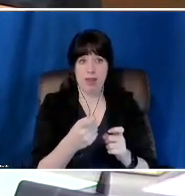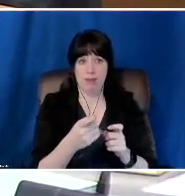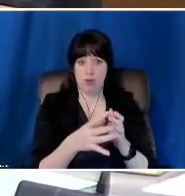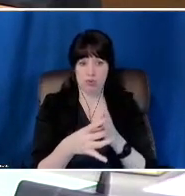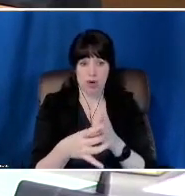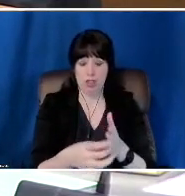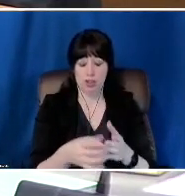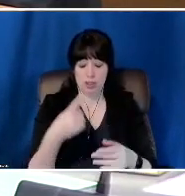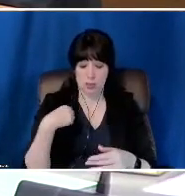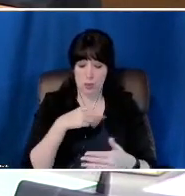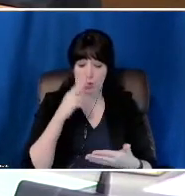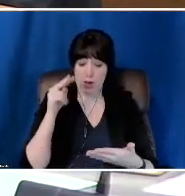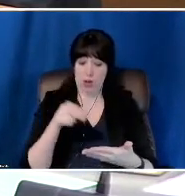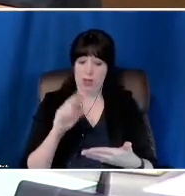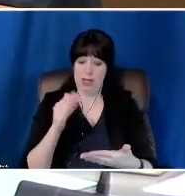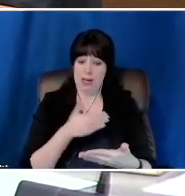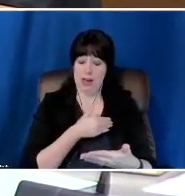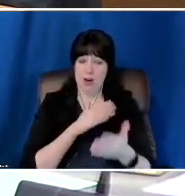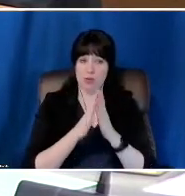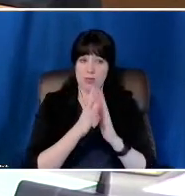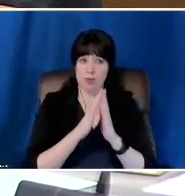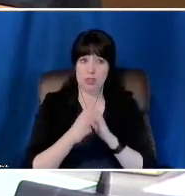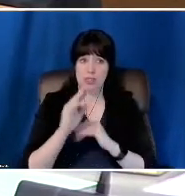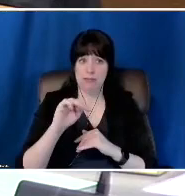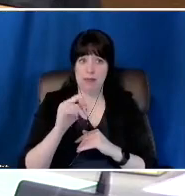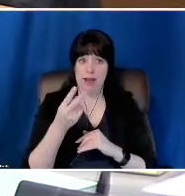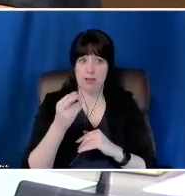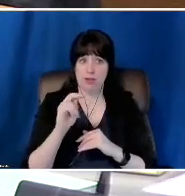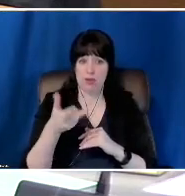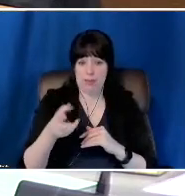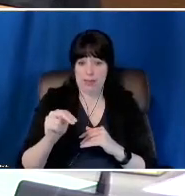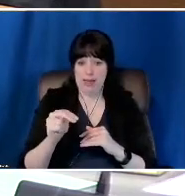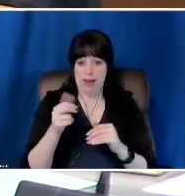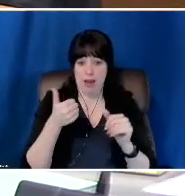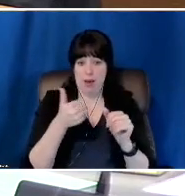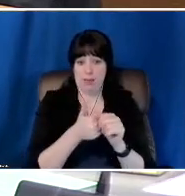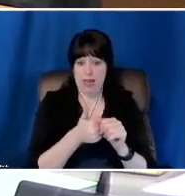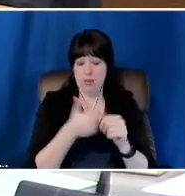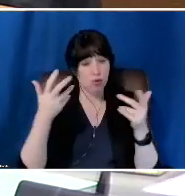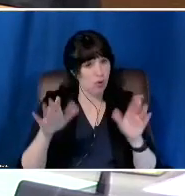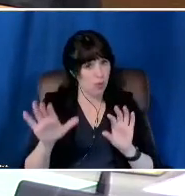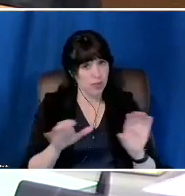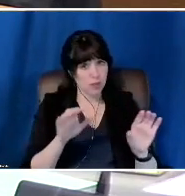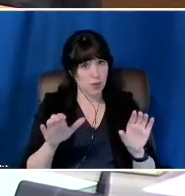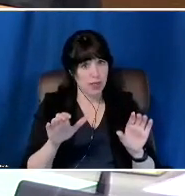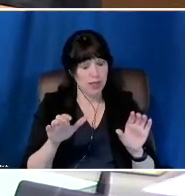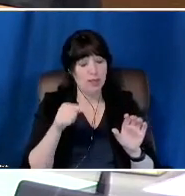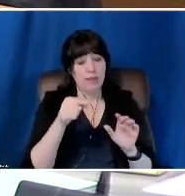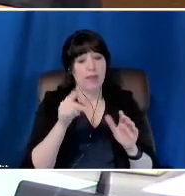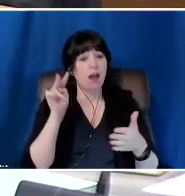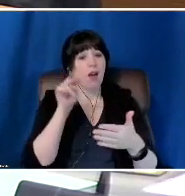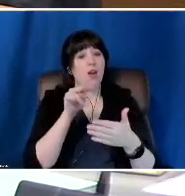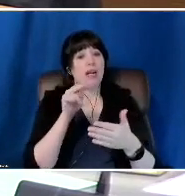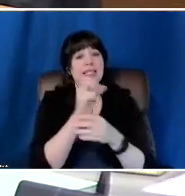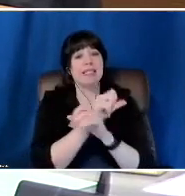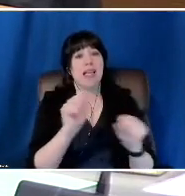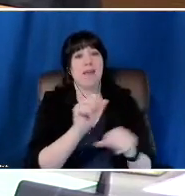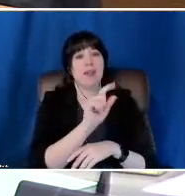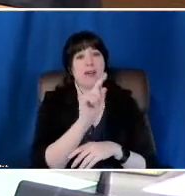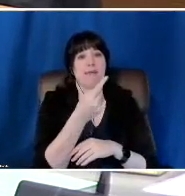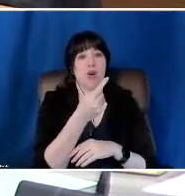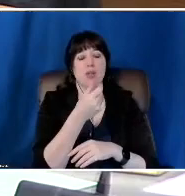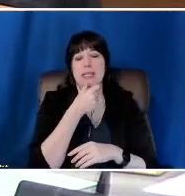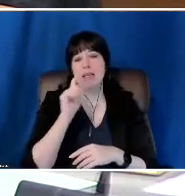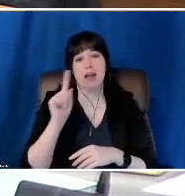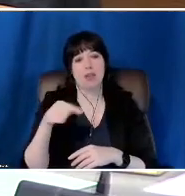our Transportation Master Plan update, which we're already doing, I need them to look through the lens of safety first instead of just getting people from